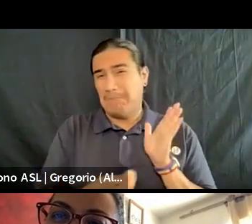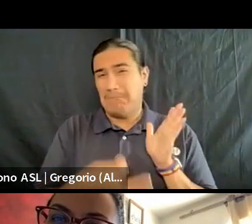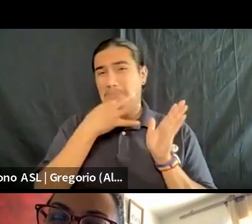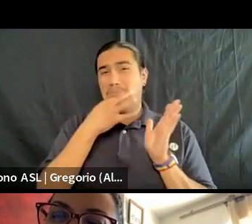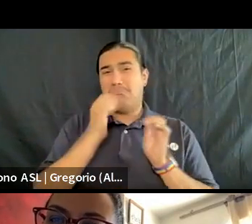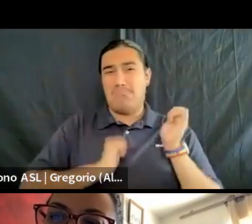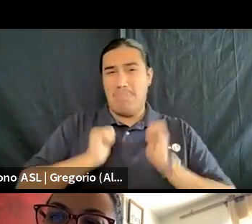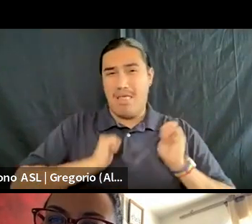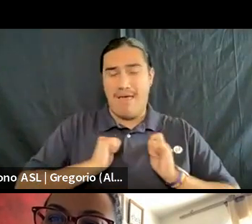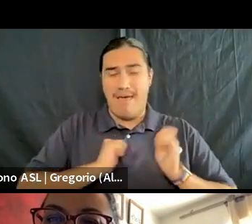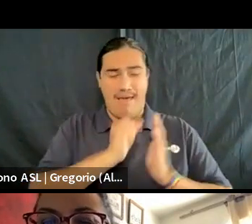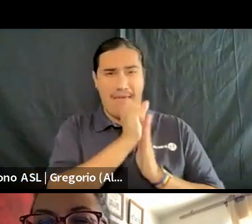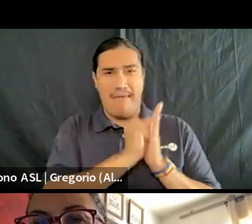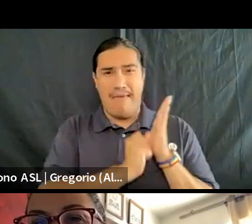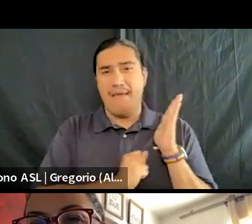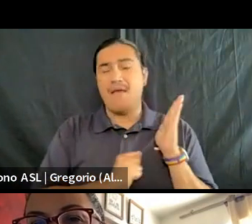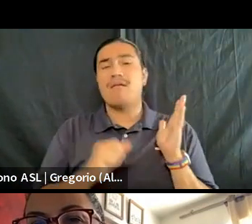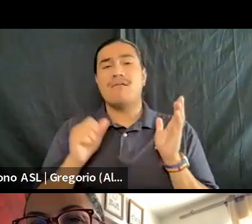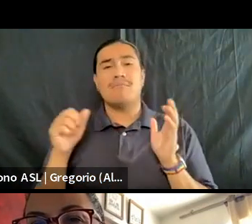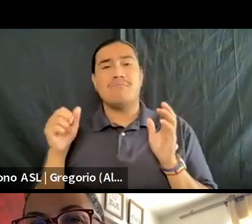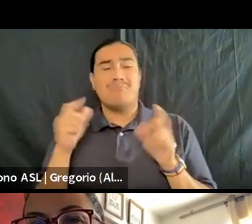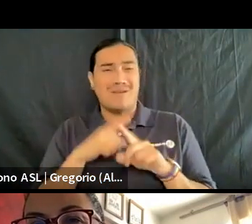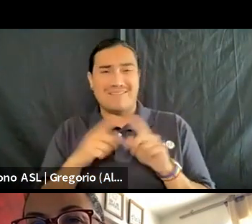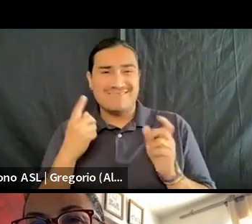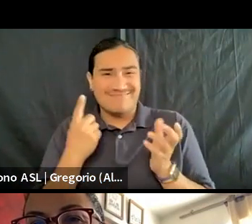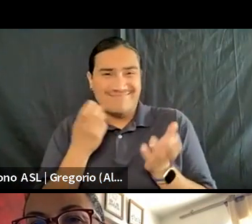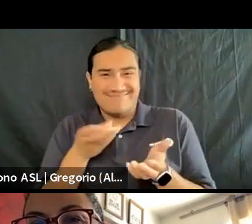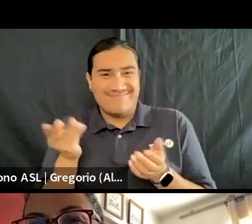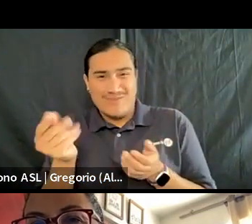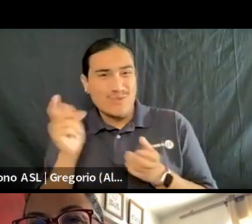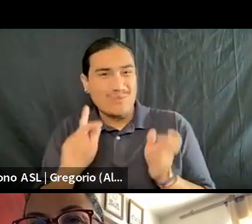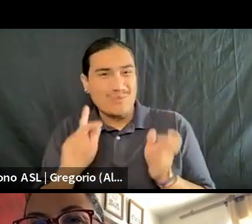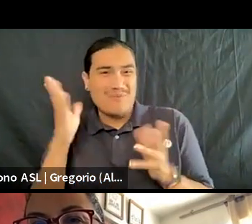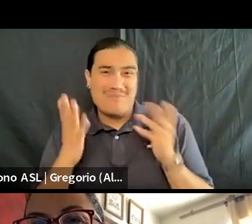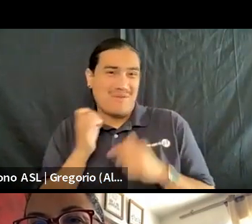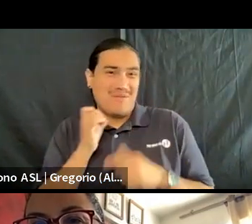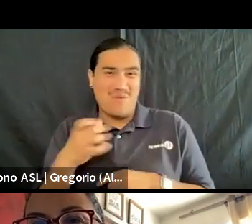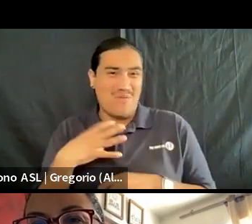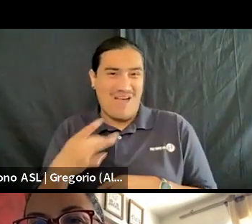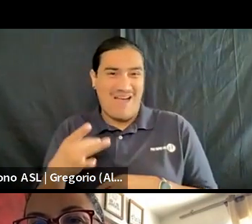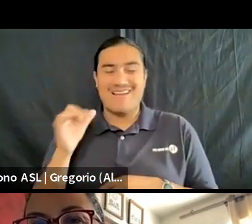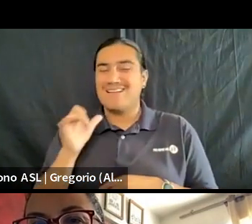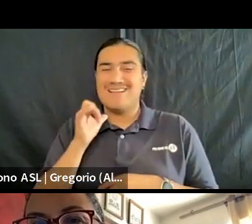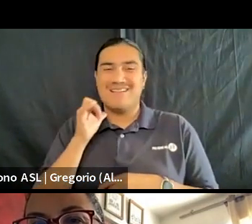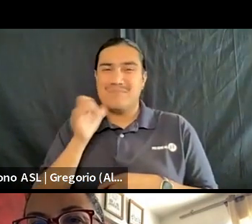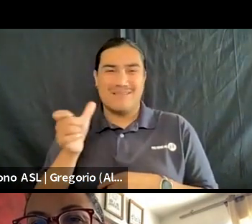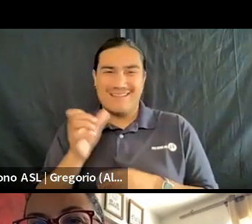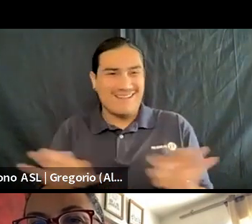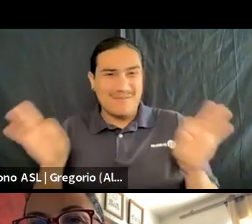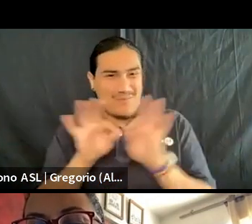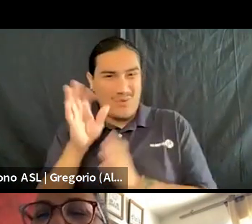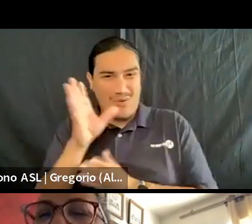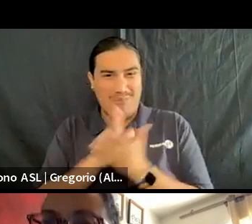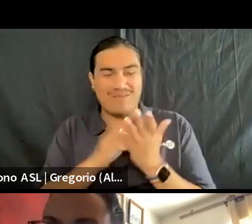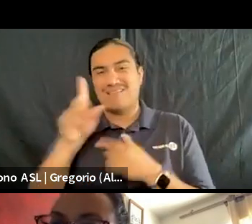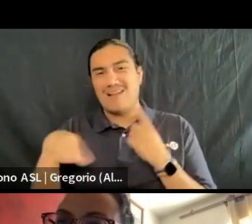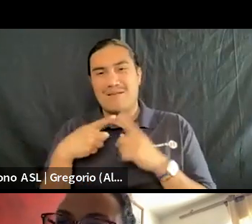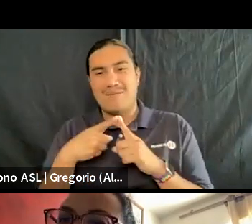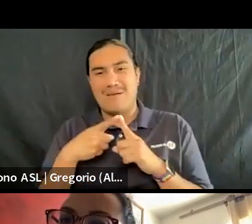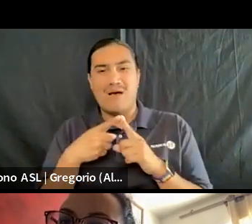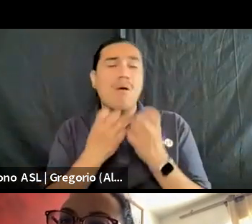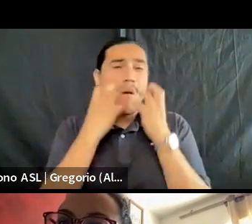play that's accepted, some people are not gonna like it, you know. And that's part of it. It's not about liking, or it's not about loving and